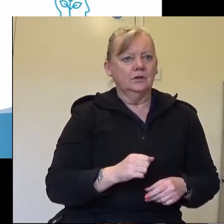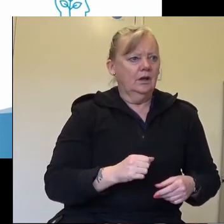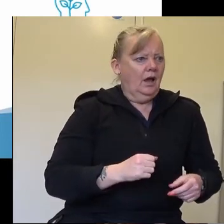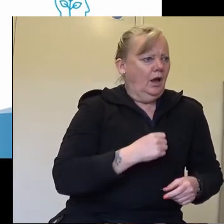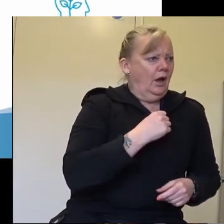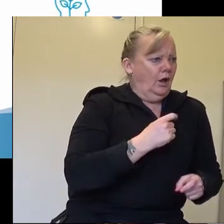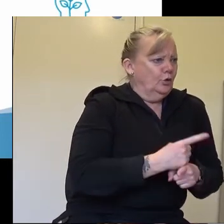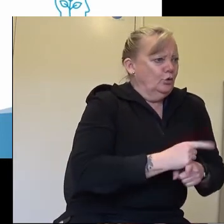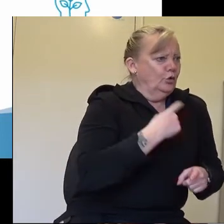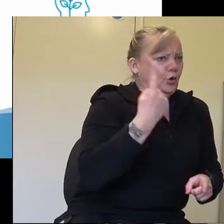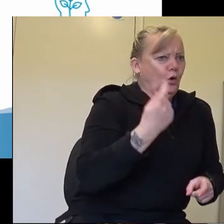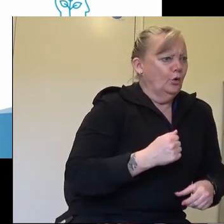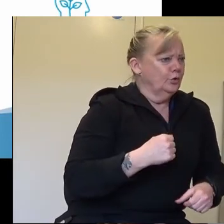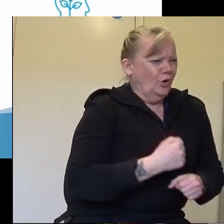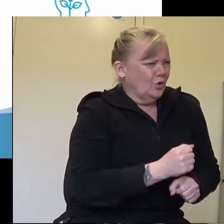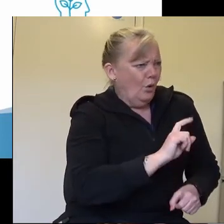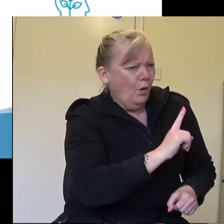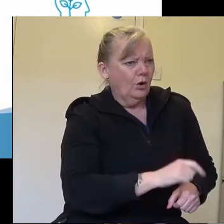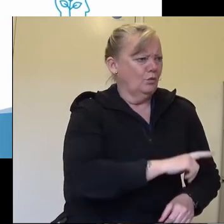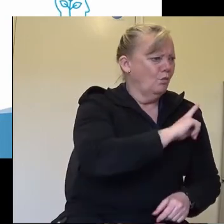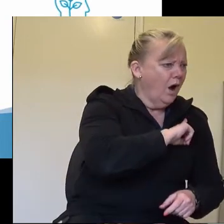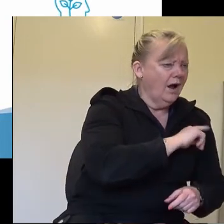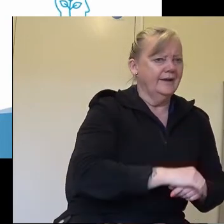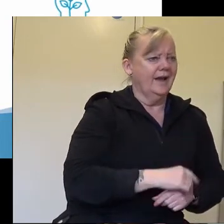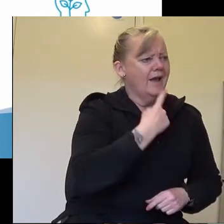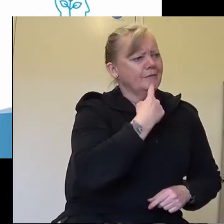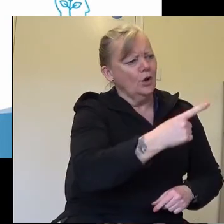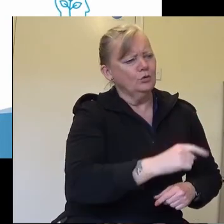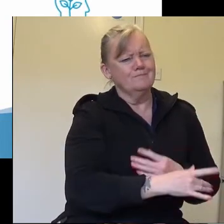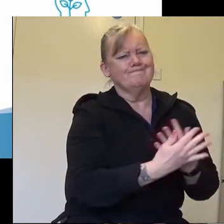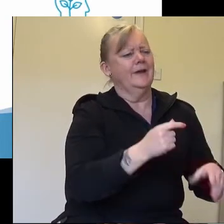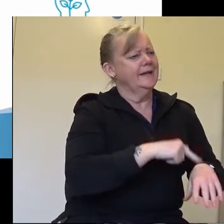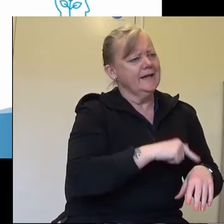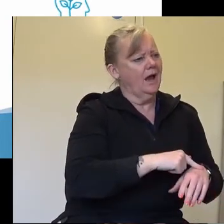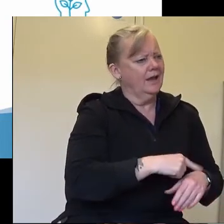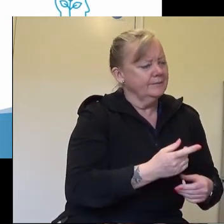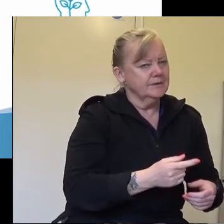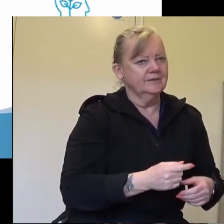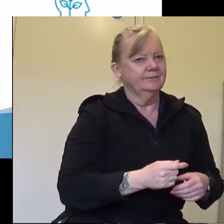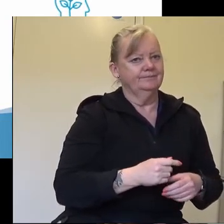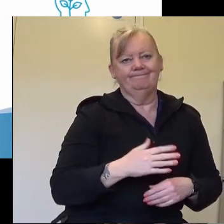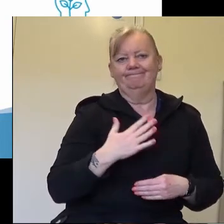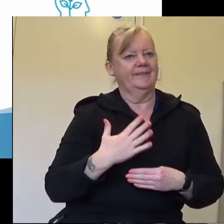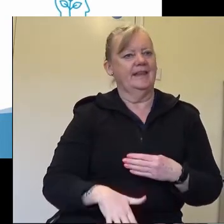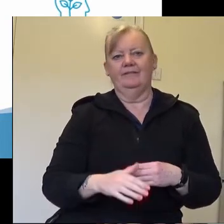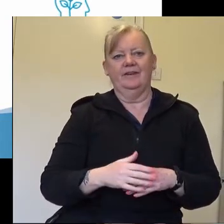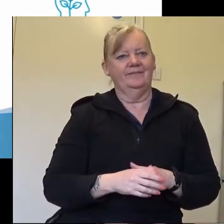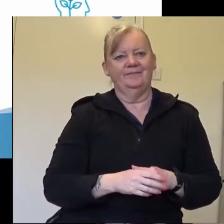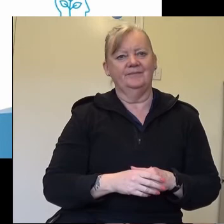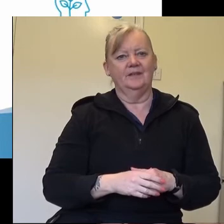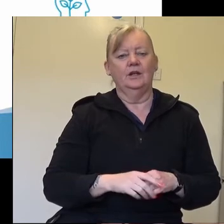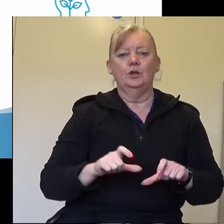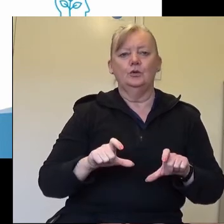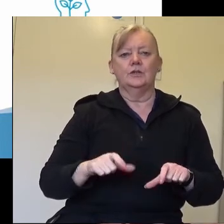me, then it will be easier for them to come. Don't get angry. I mean, as parents, we go